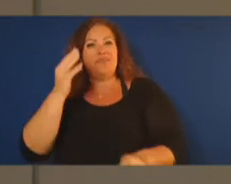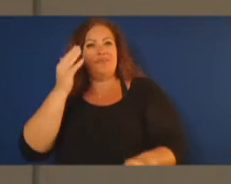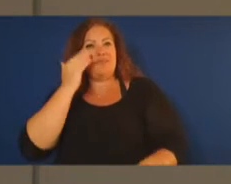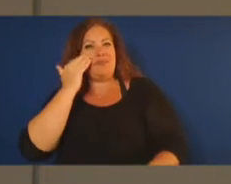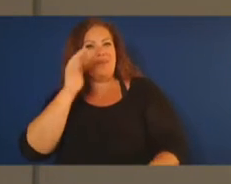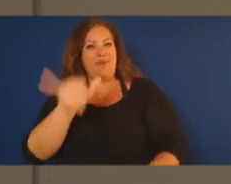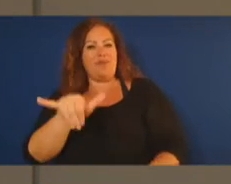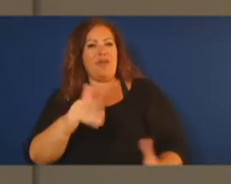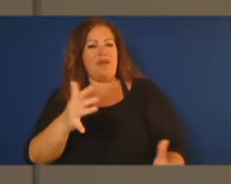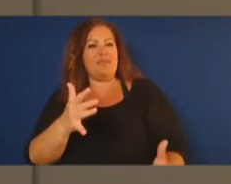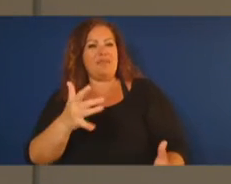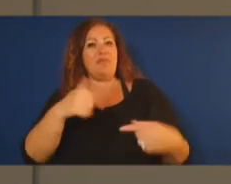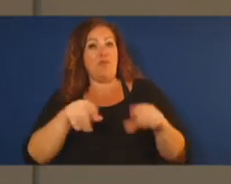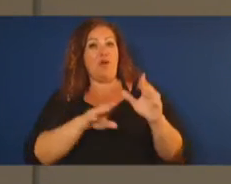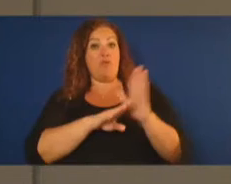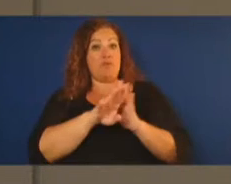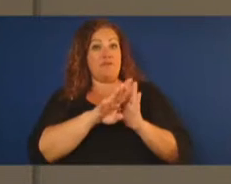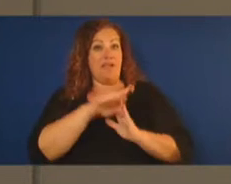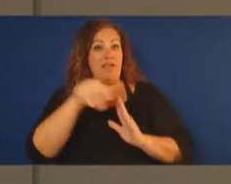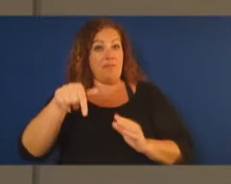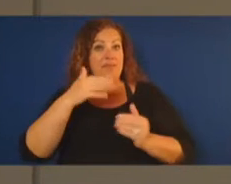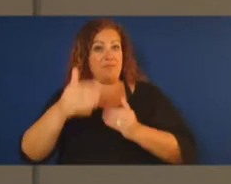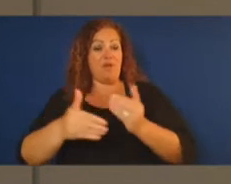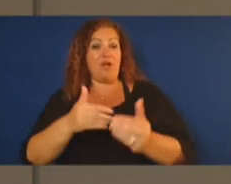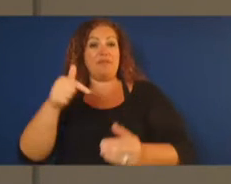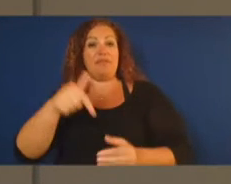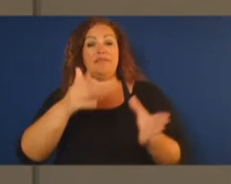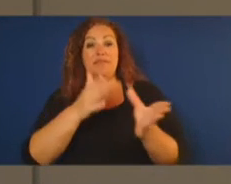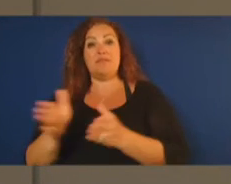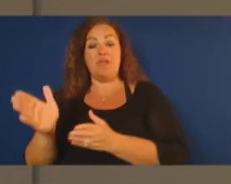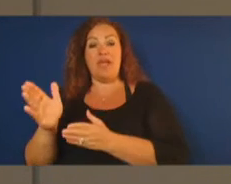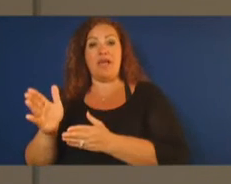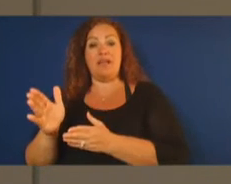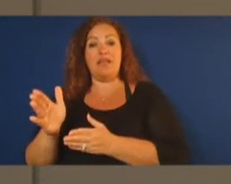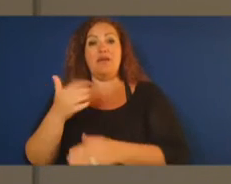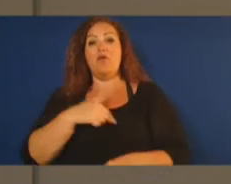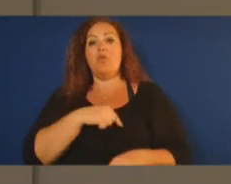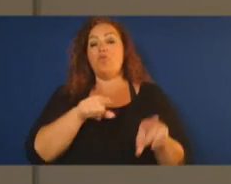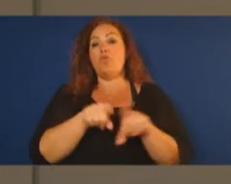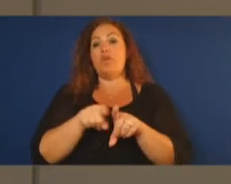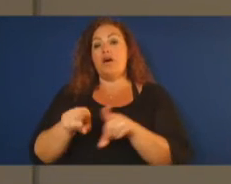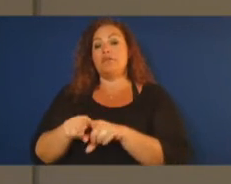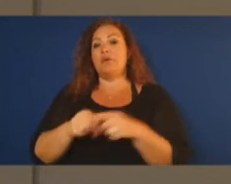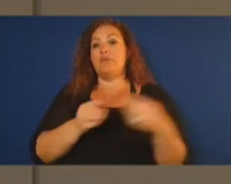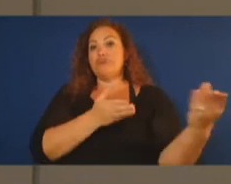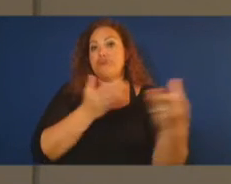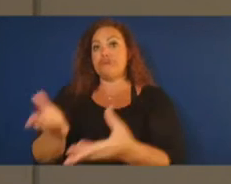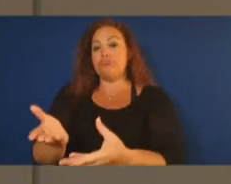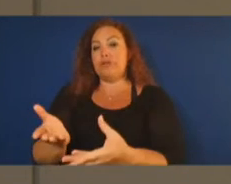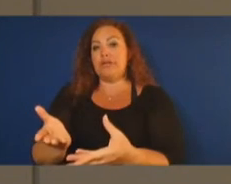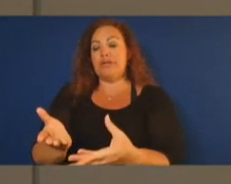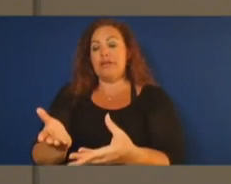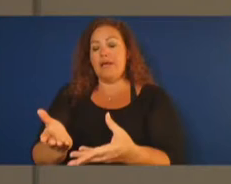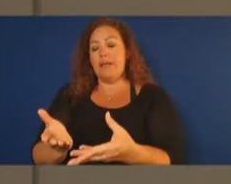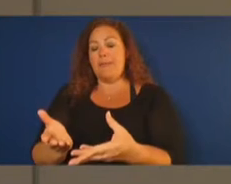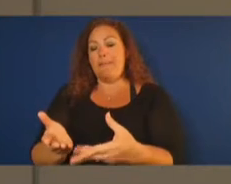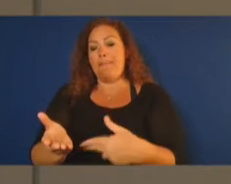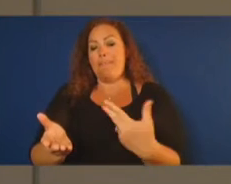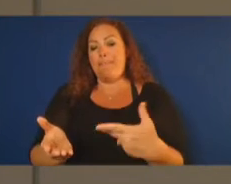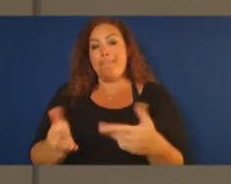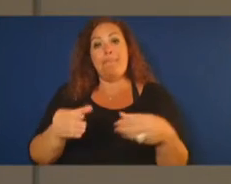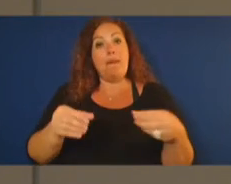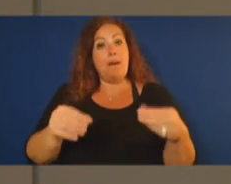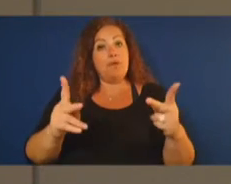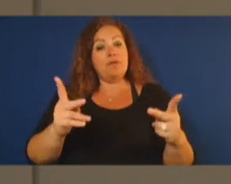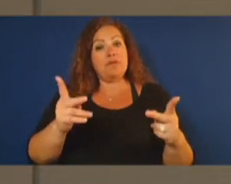we develop through this process and this plan that we also are bringing to them you know um opportunities that